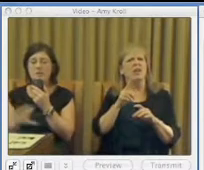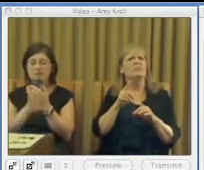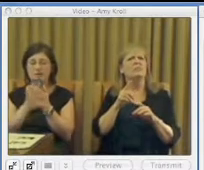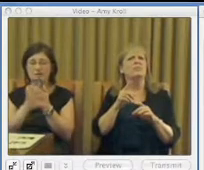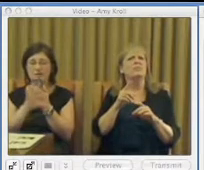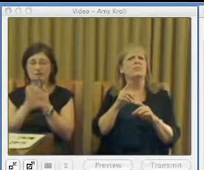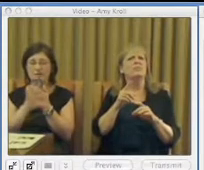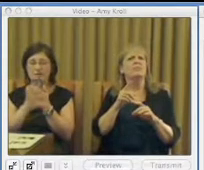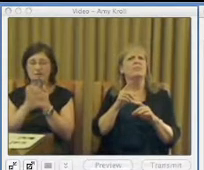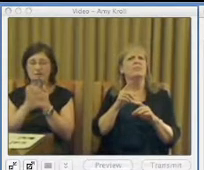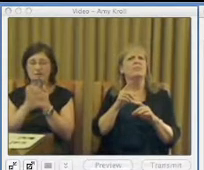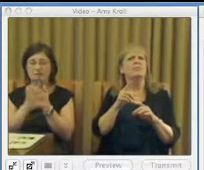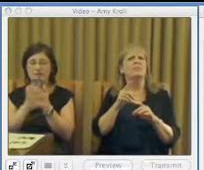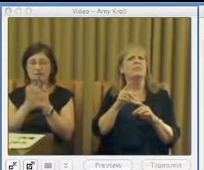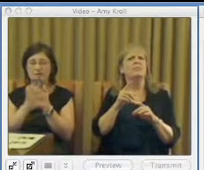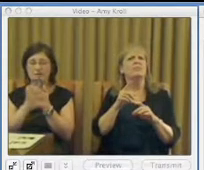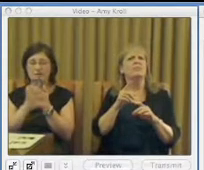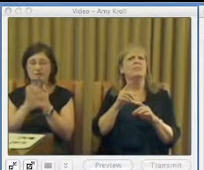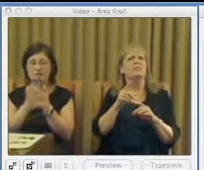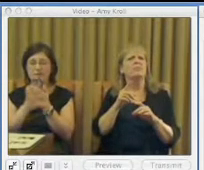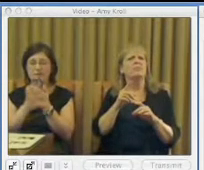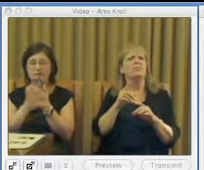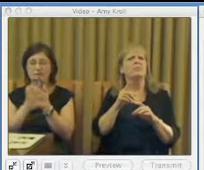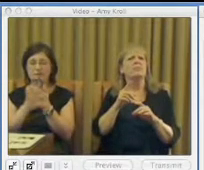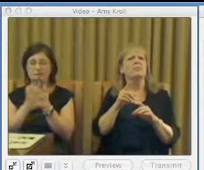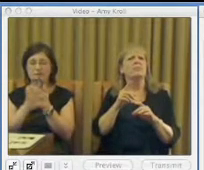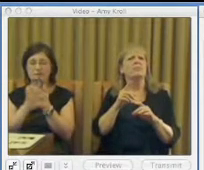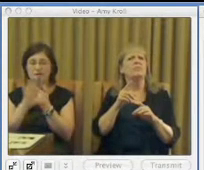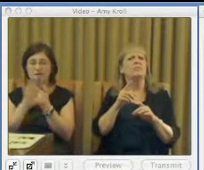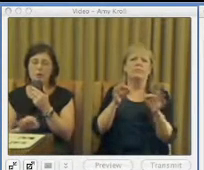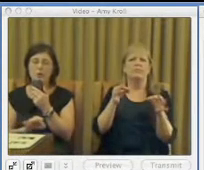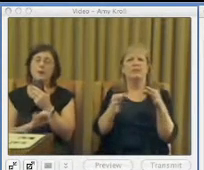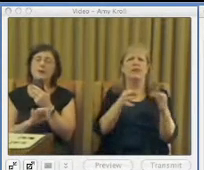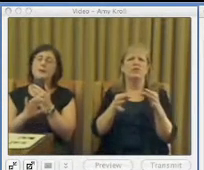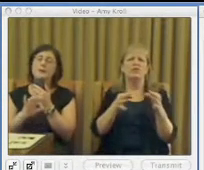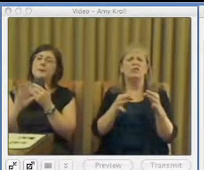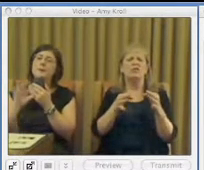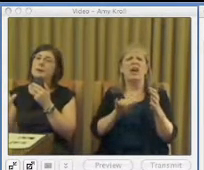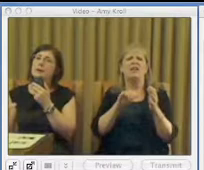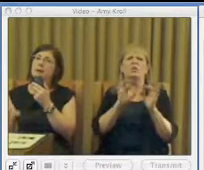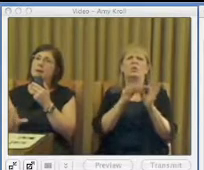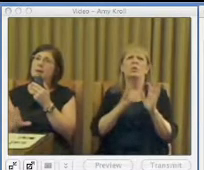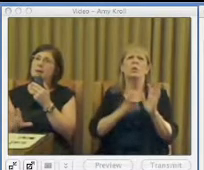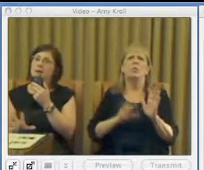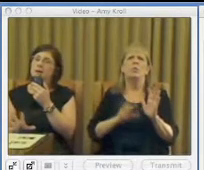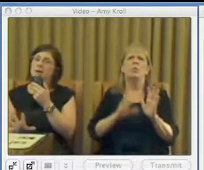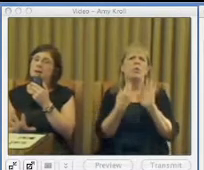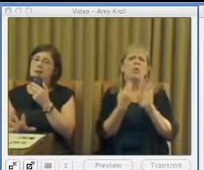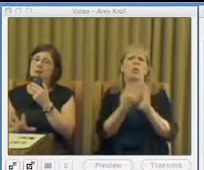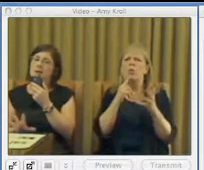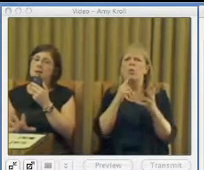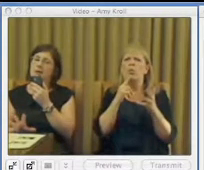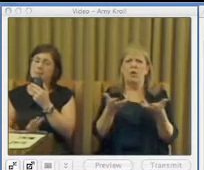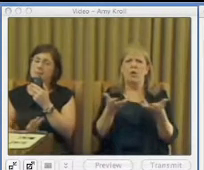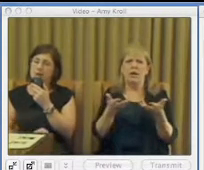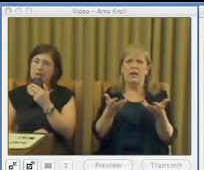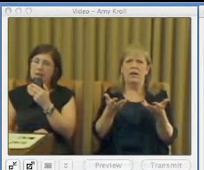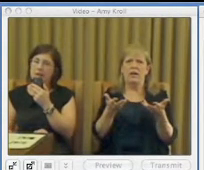there has been this normative definition of the role of the interpreter. So